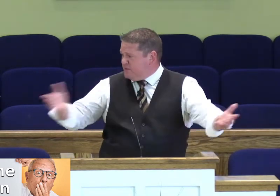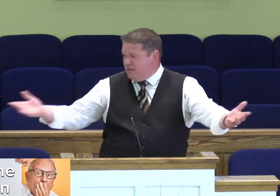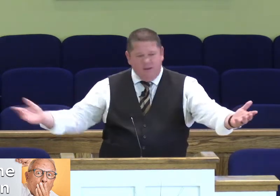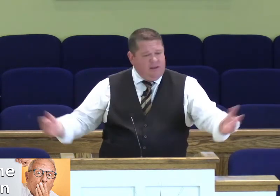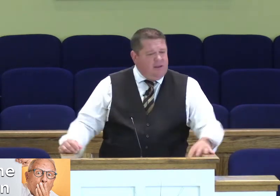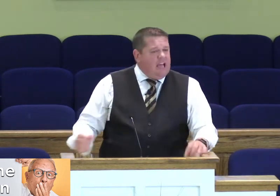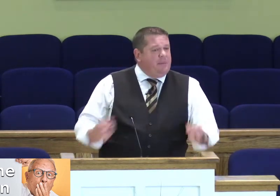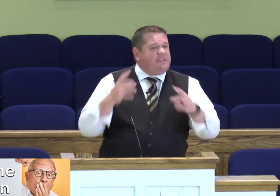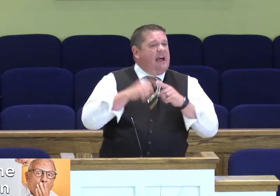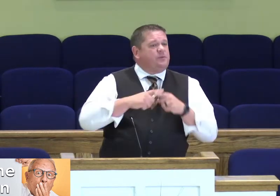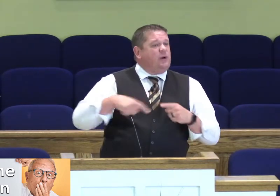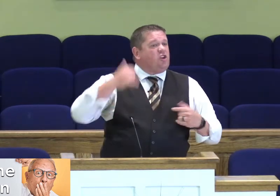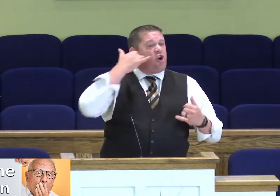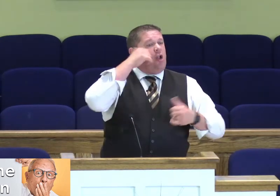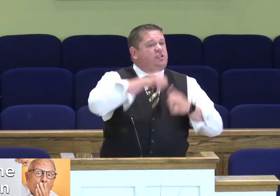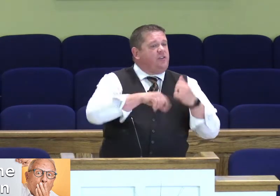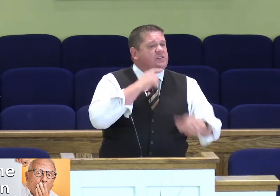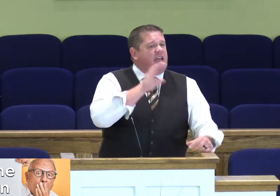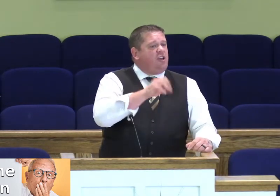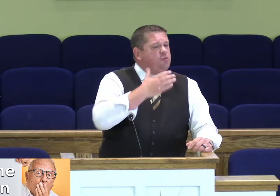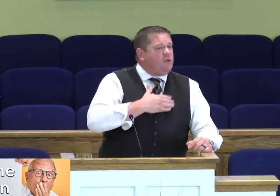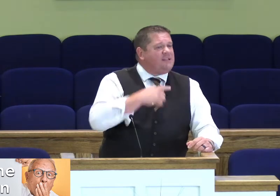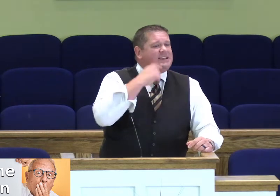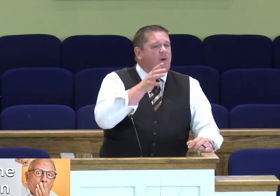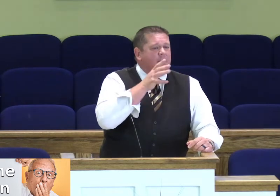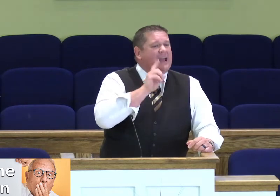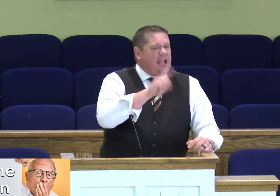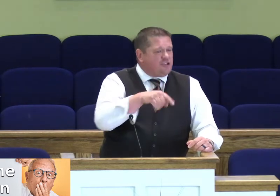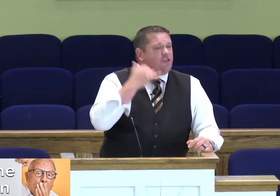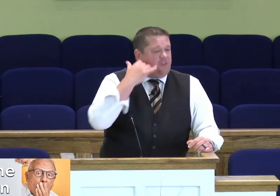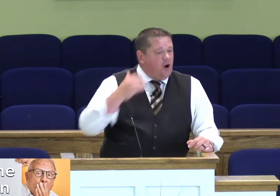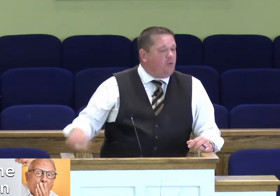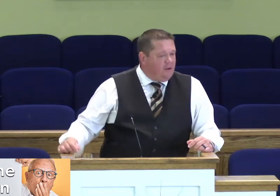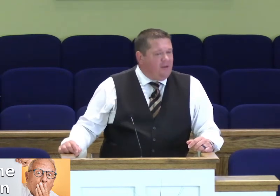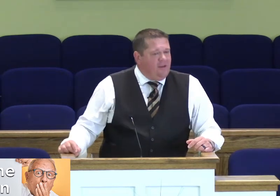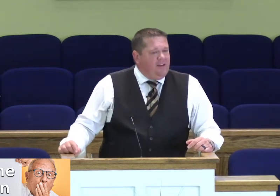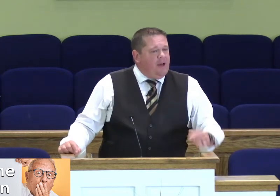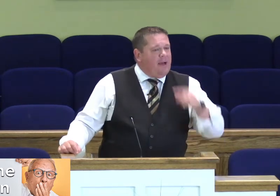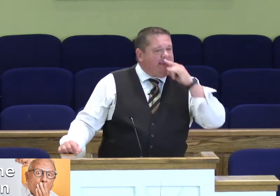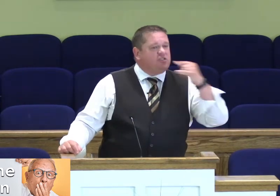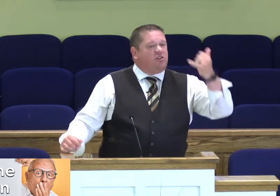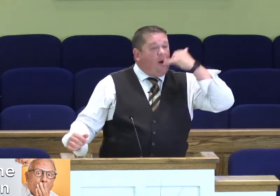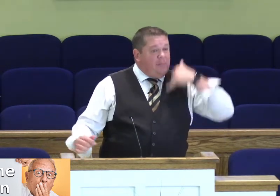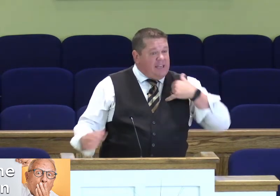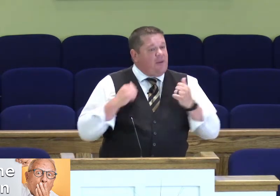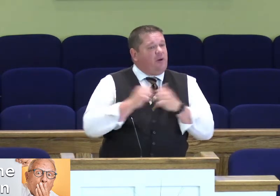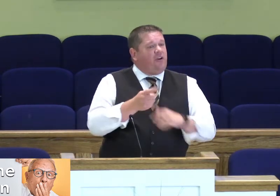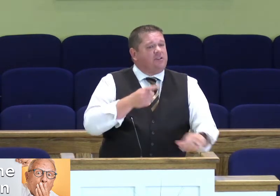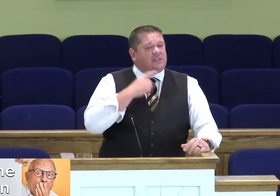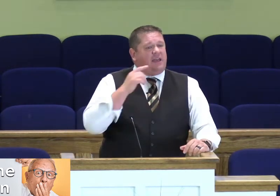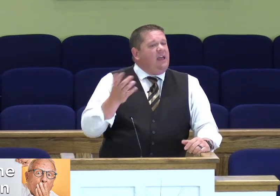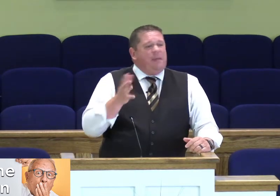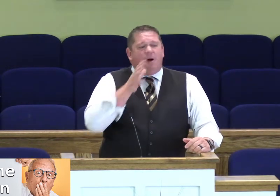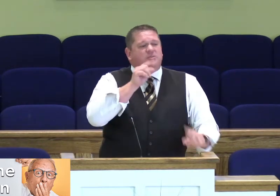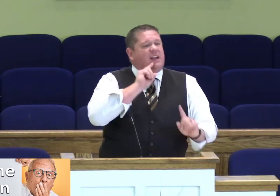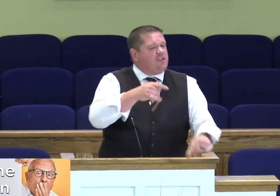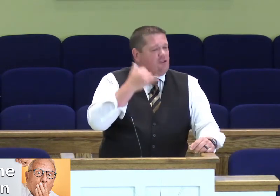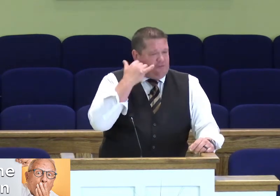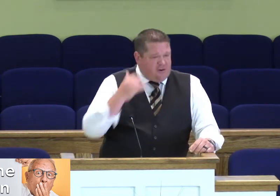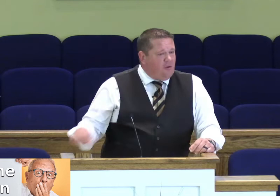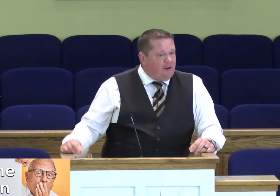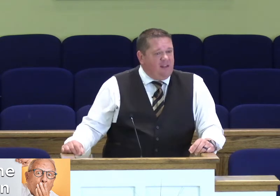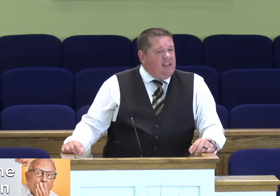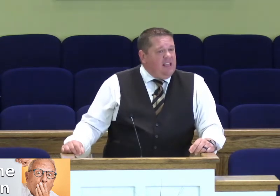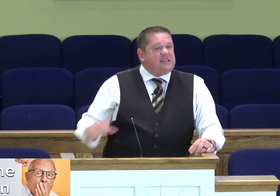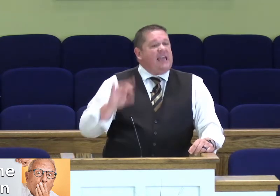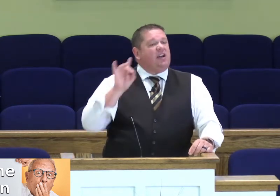amen, kids? How many times we have to call each other and say, hey, could you please tell mommy to answer the phone? And my kids will call me if I'm with her and say, hey, mom's not answering